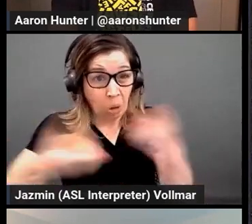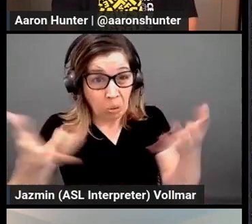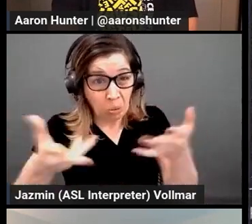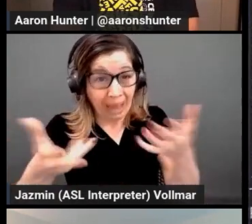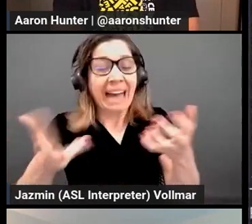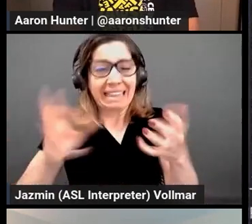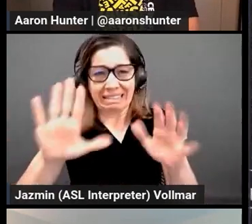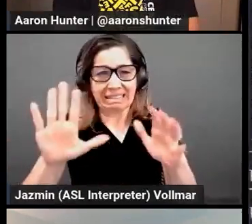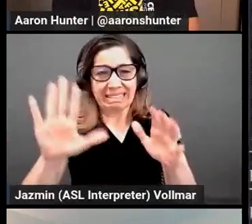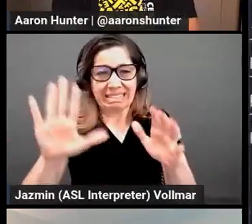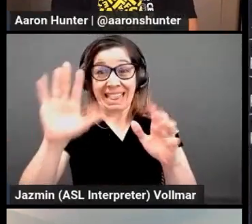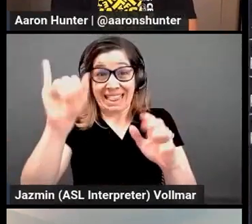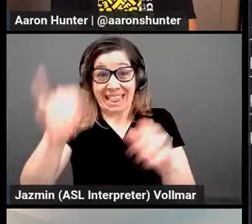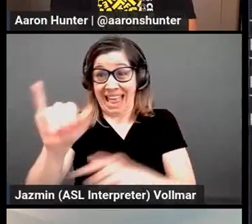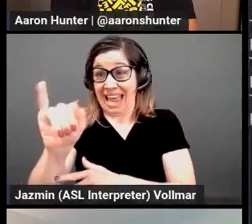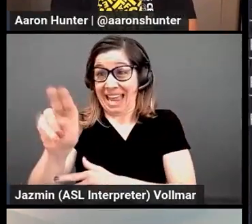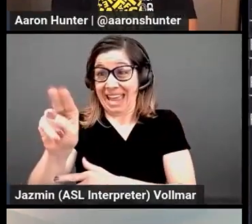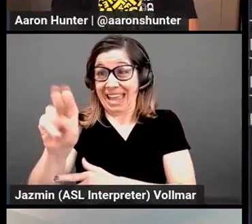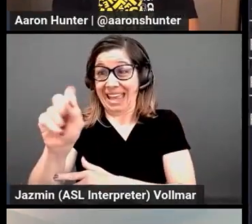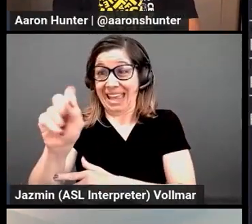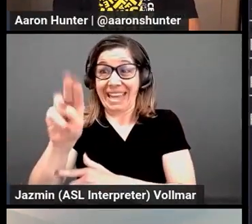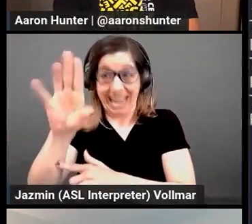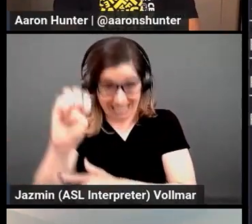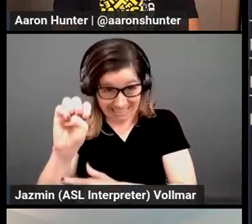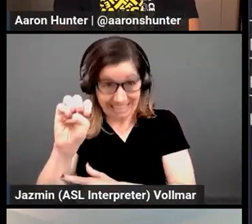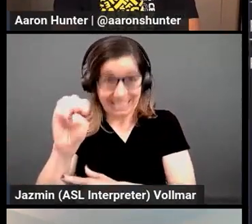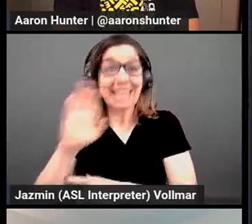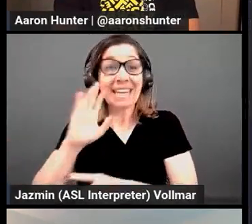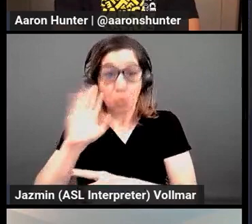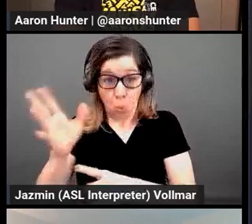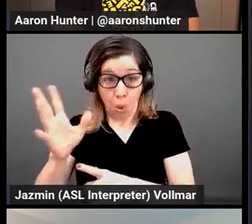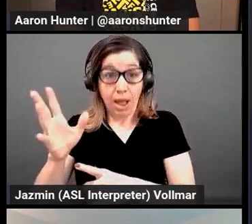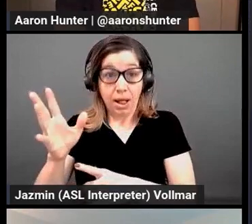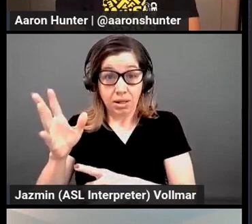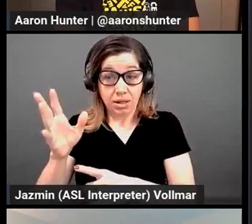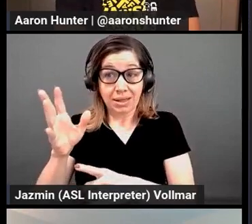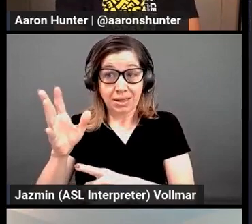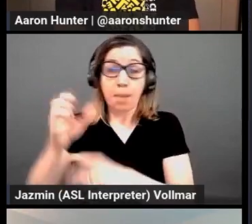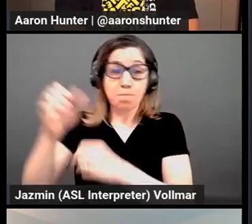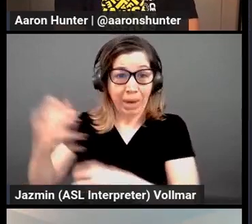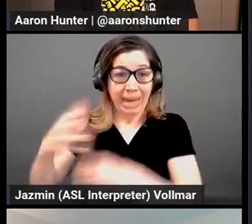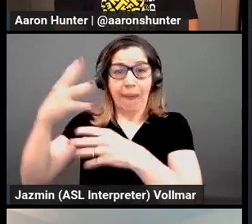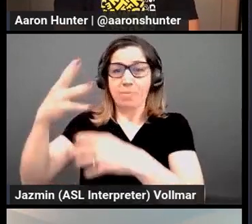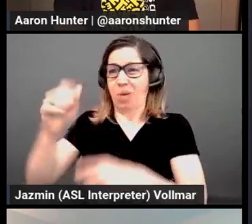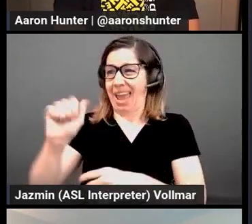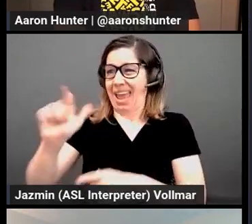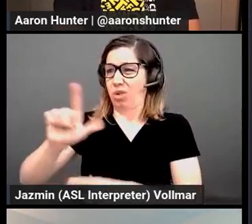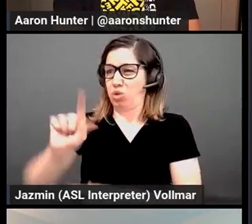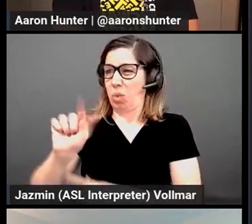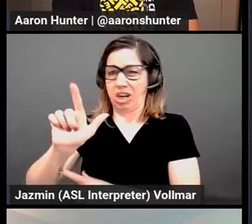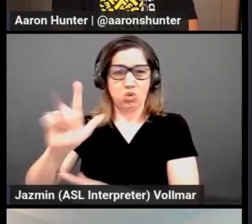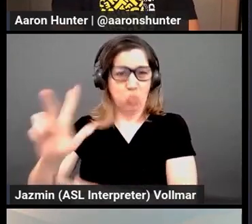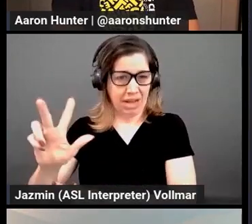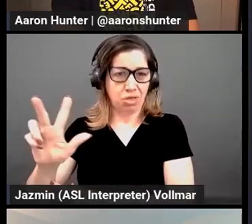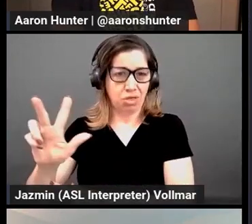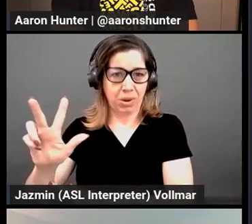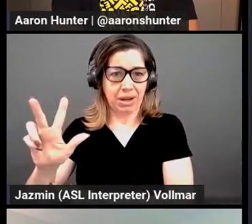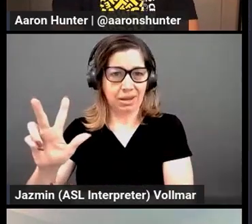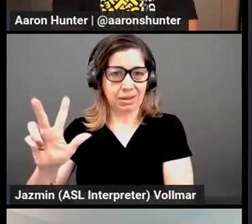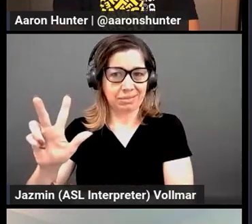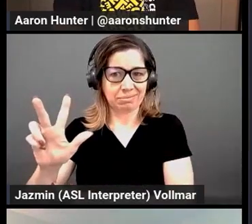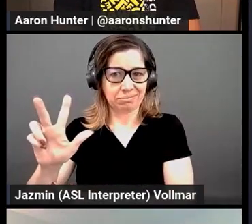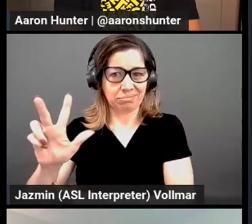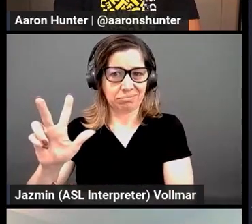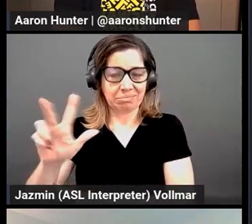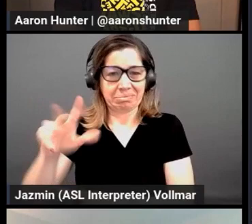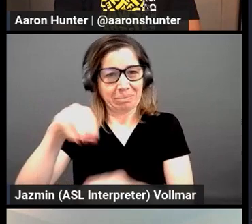bring that instance up to the state of AL 2023 in the